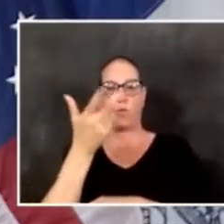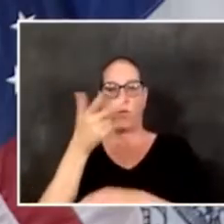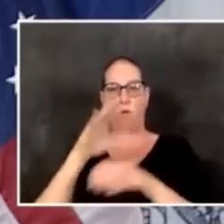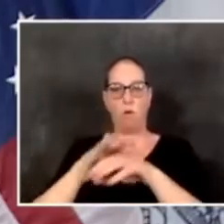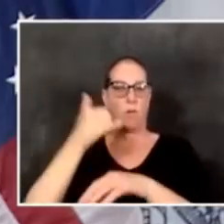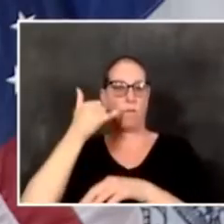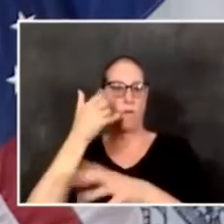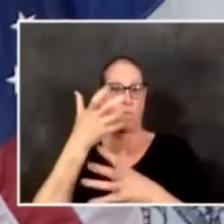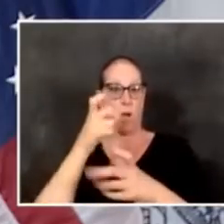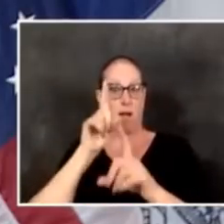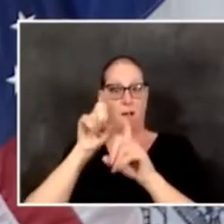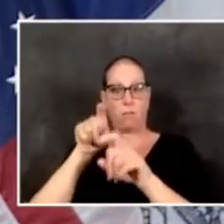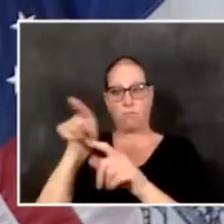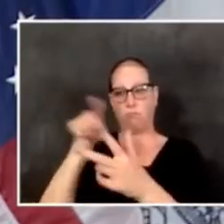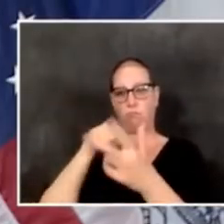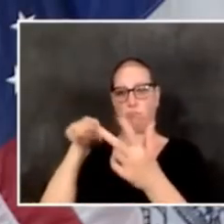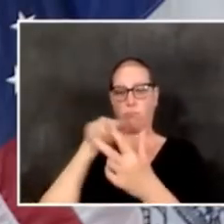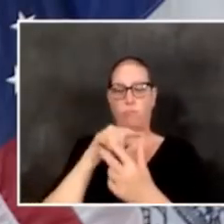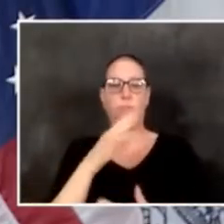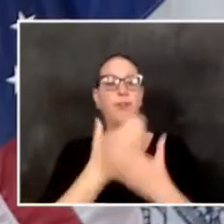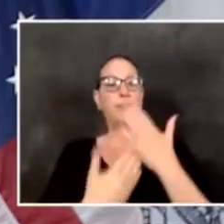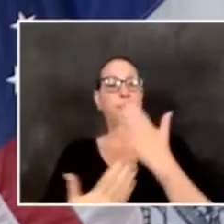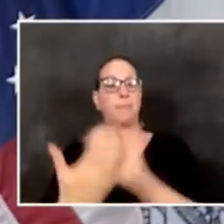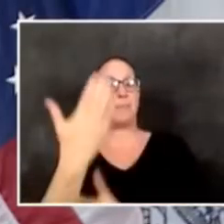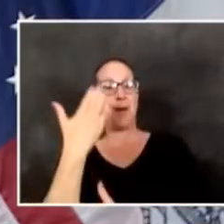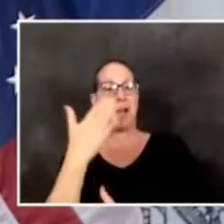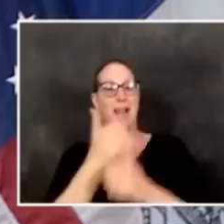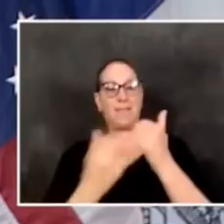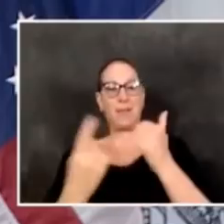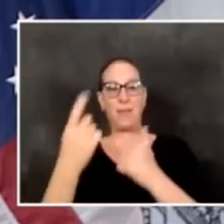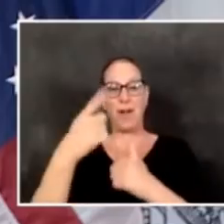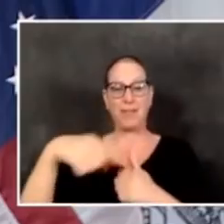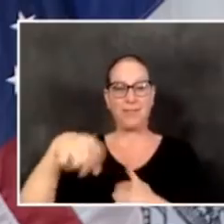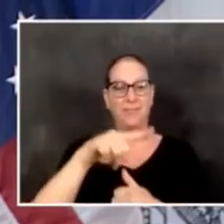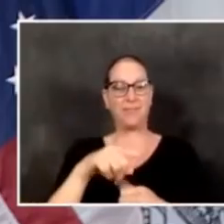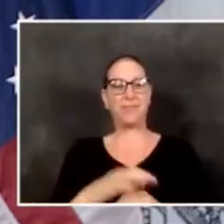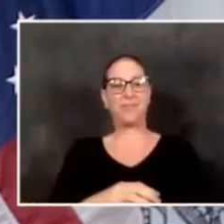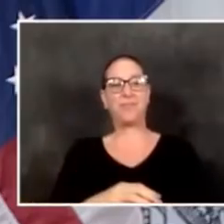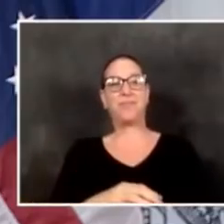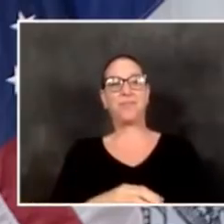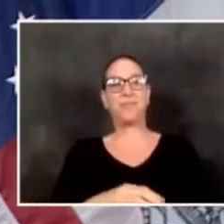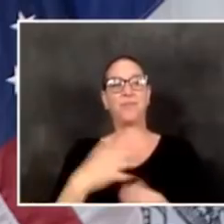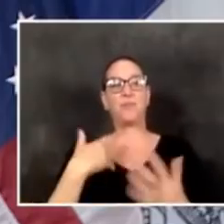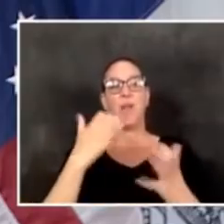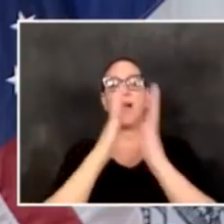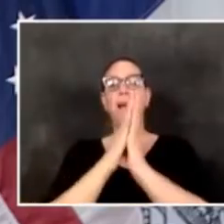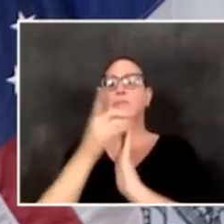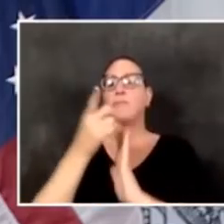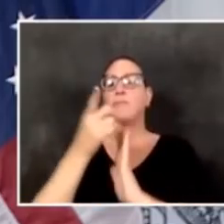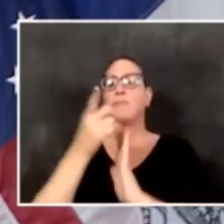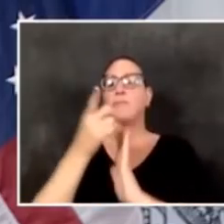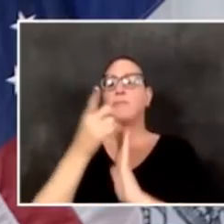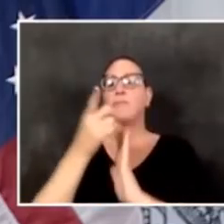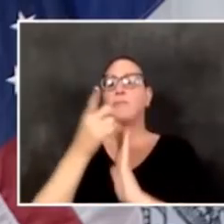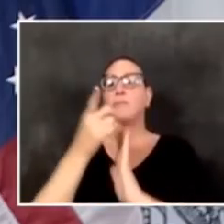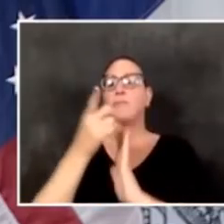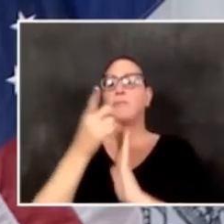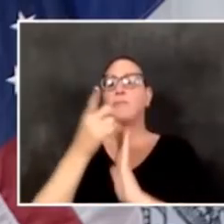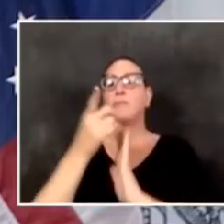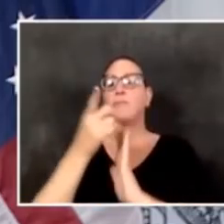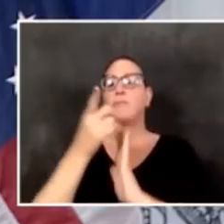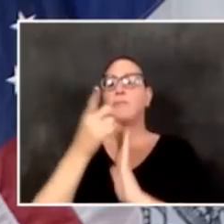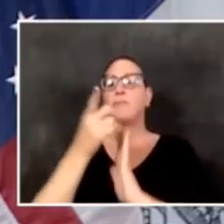Good morning to everyone present. I want to ask two questions. First,